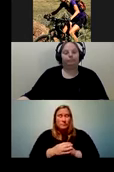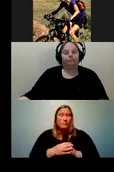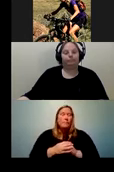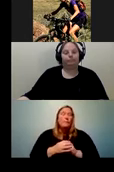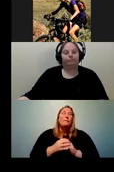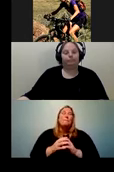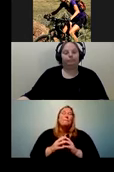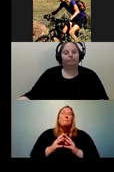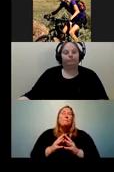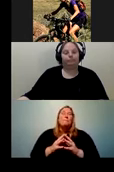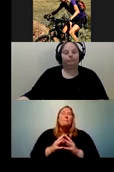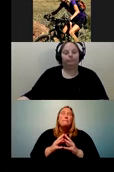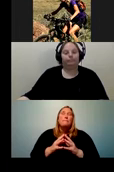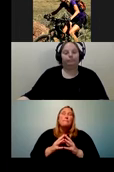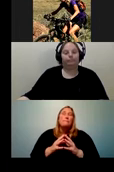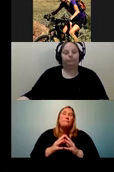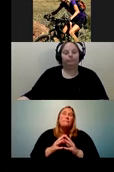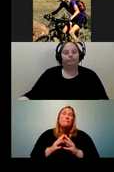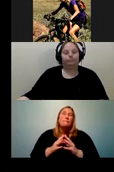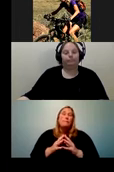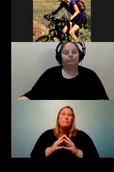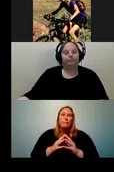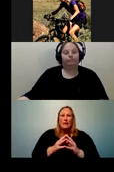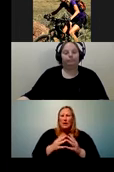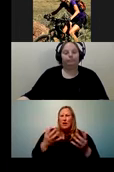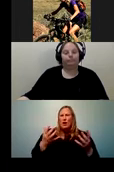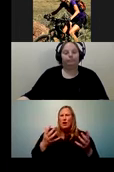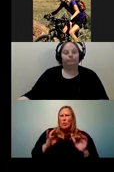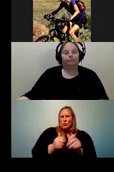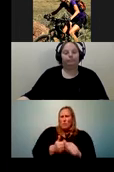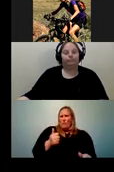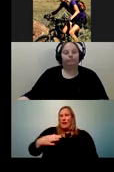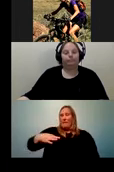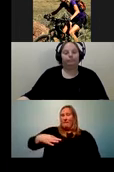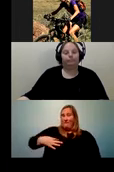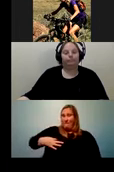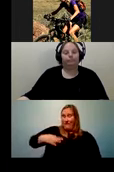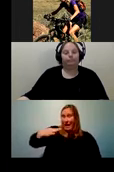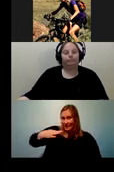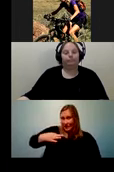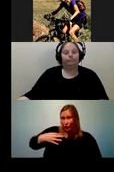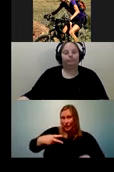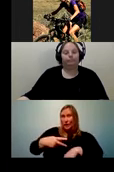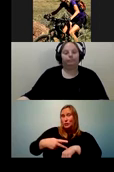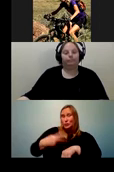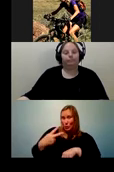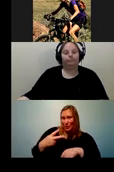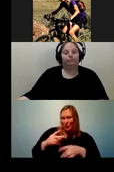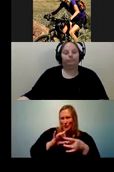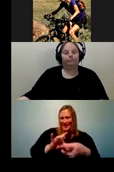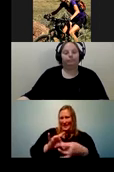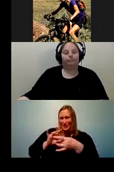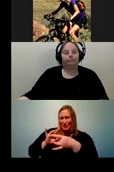we should always try to stay away from voluntary dual relationships, okay? Because remember how